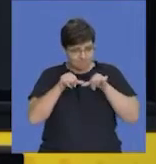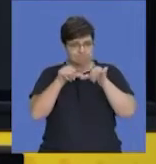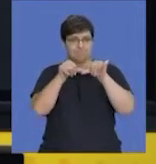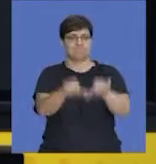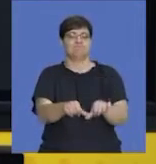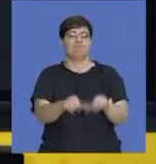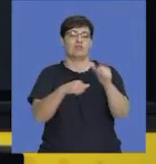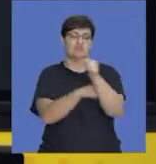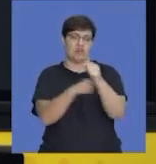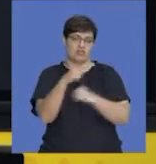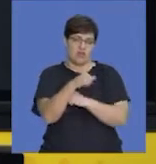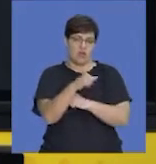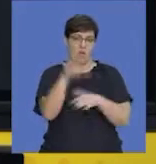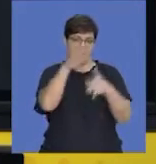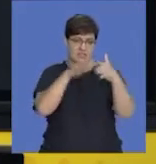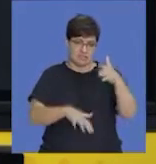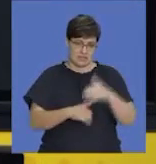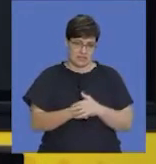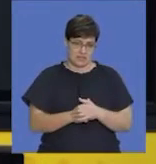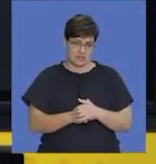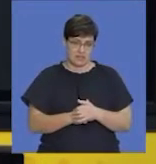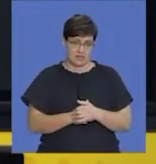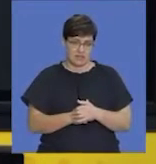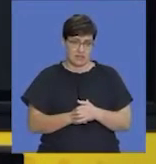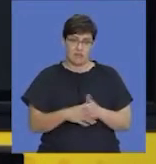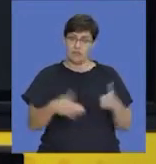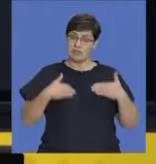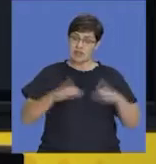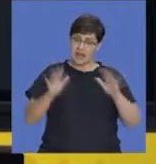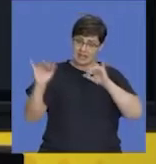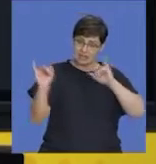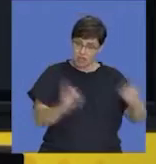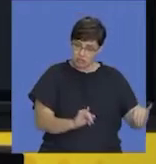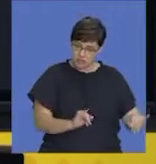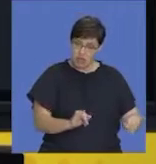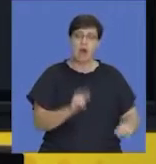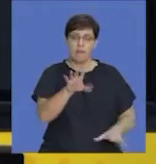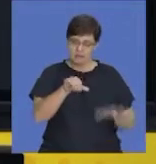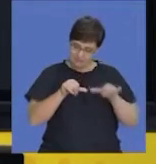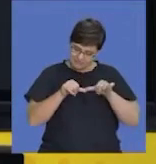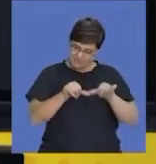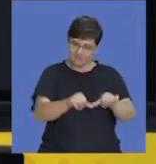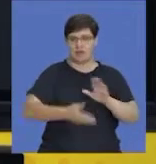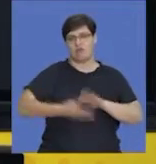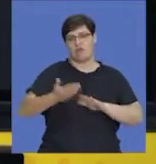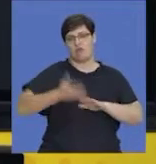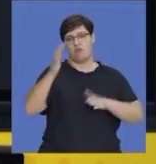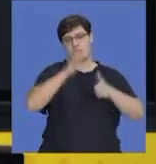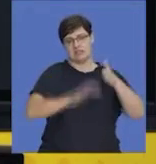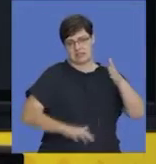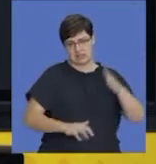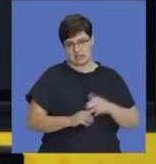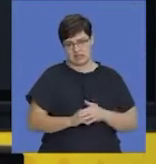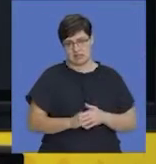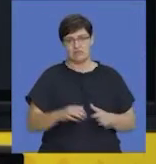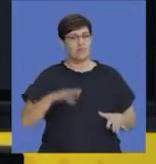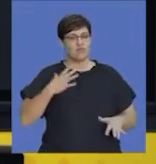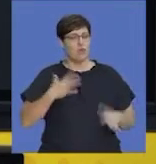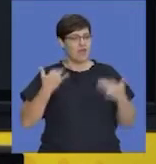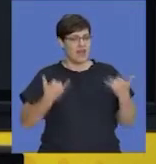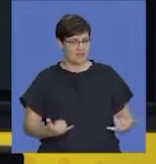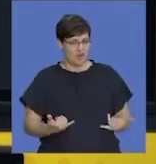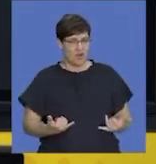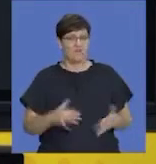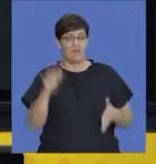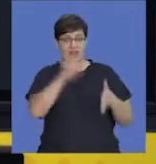our essays. So when we start with the introduction, we must maintain the flow of the essay. So that's all I have for you for the essays for now.